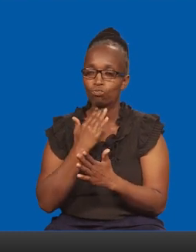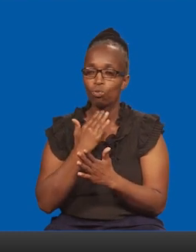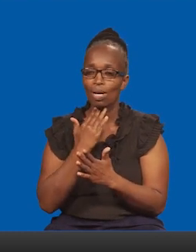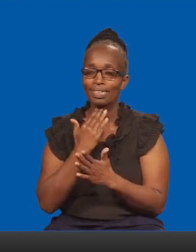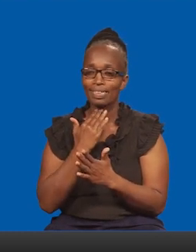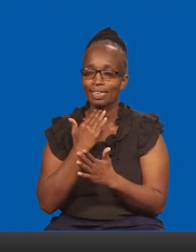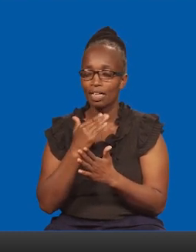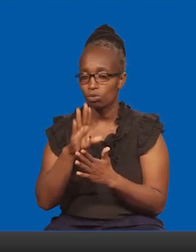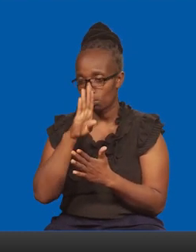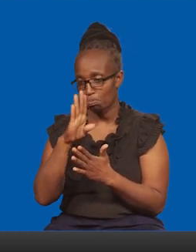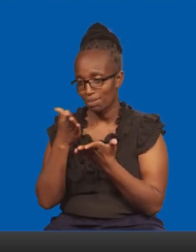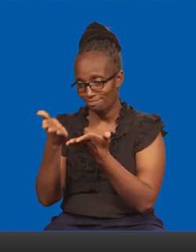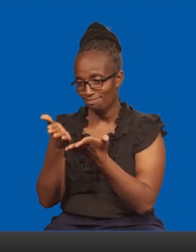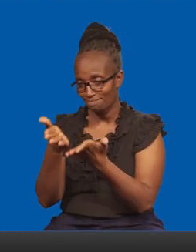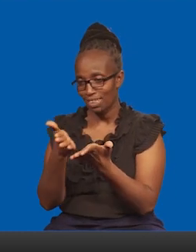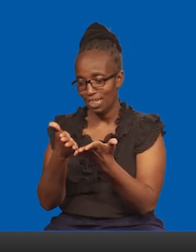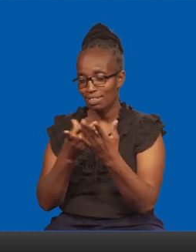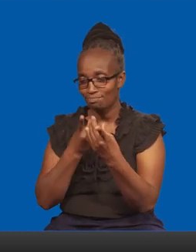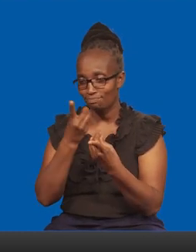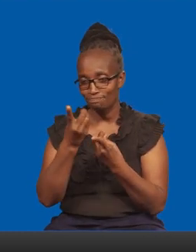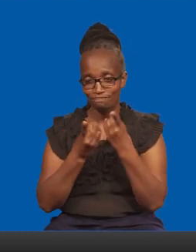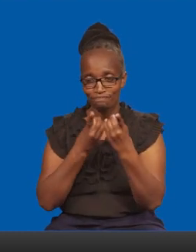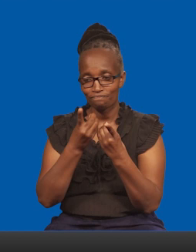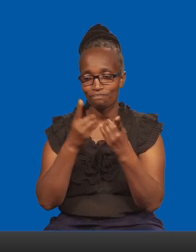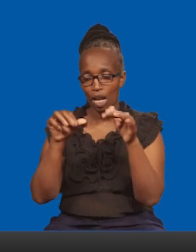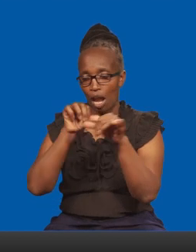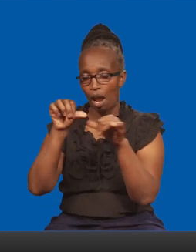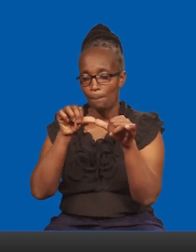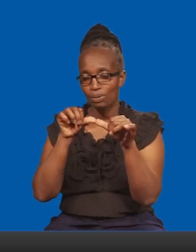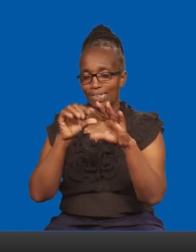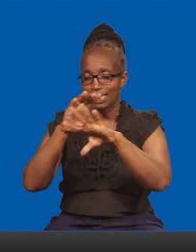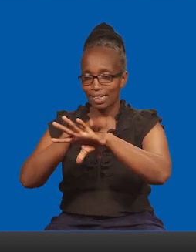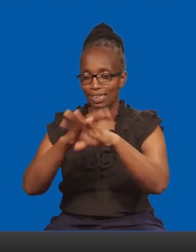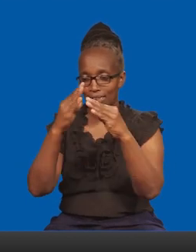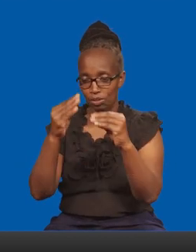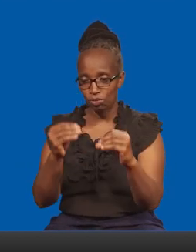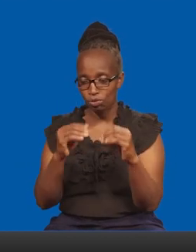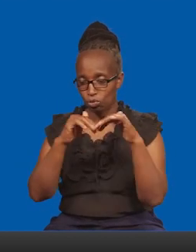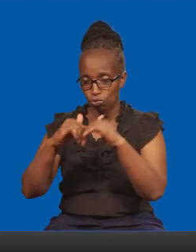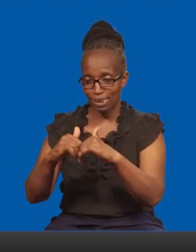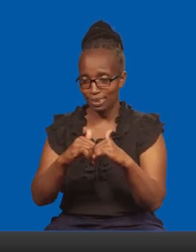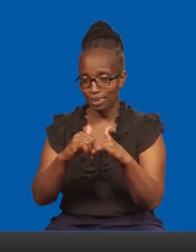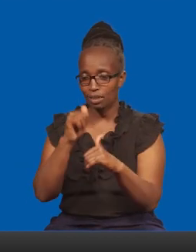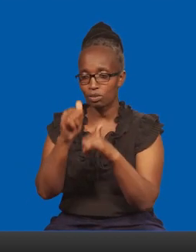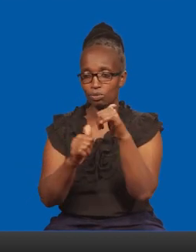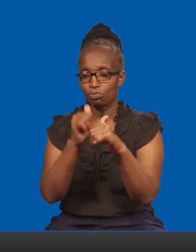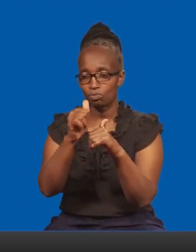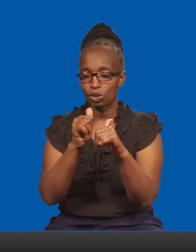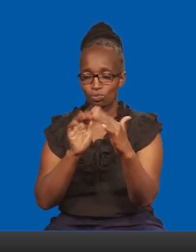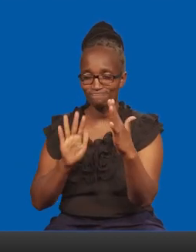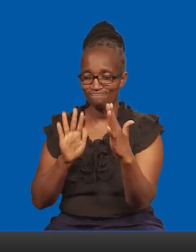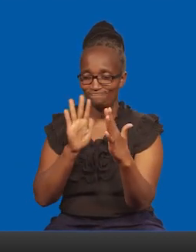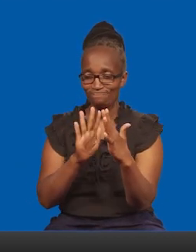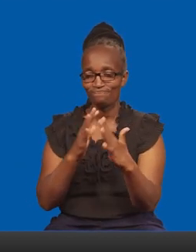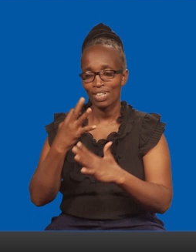victim corner. We want to be in the table of discussion on arriving at a solution to the